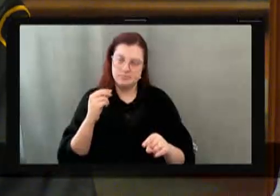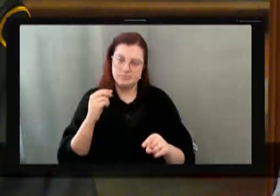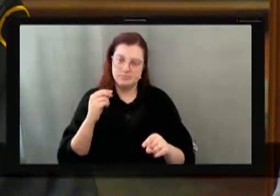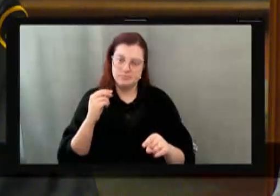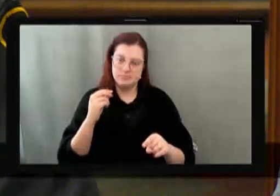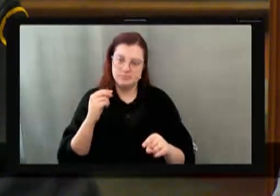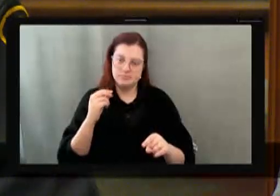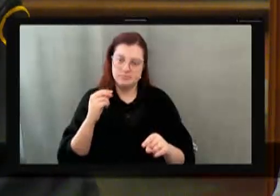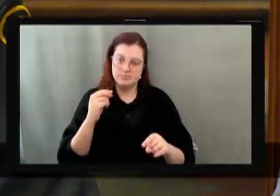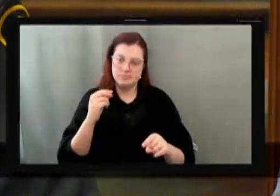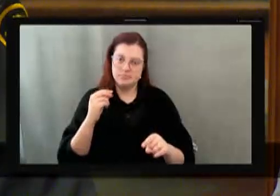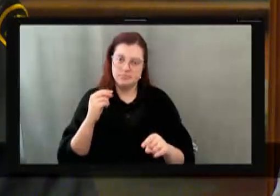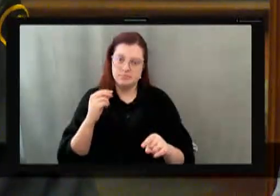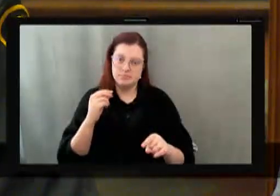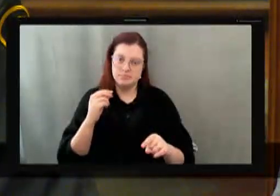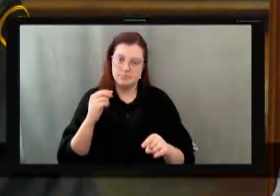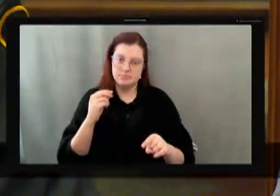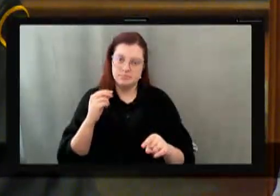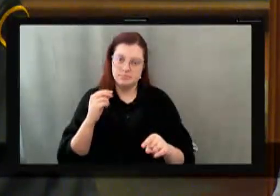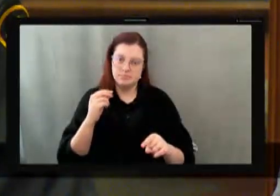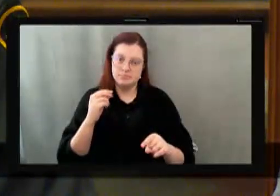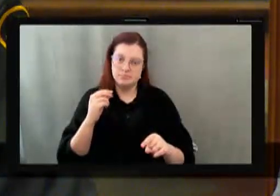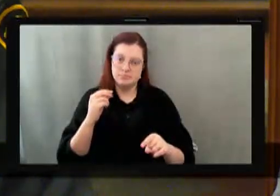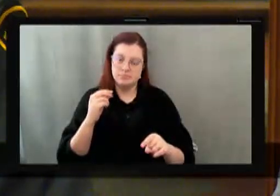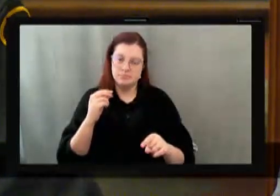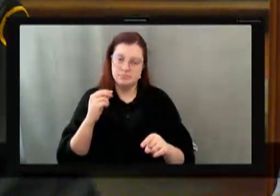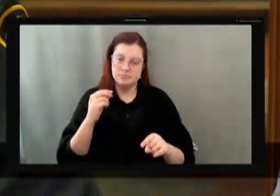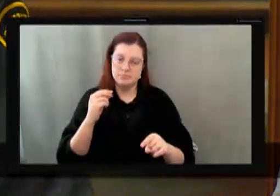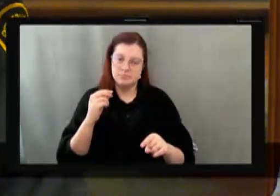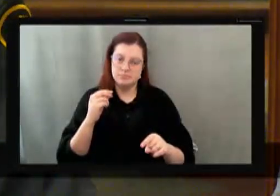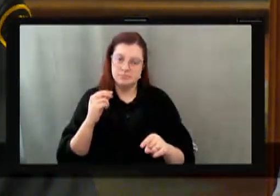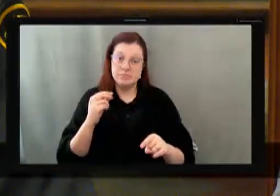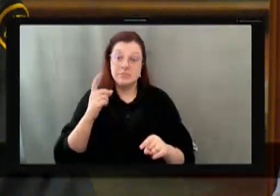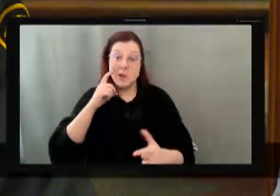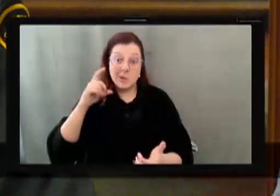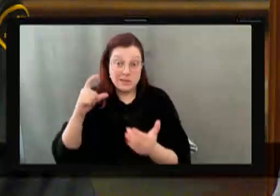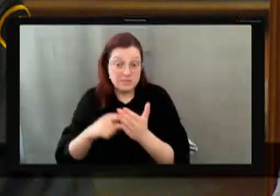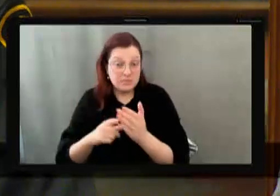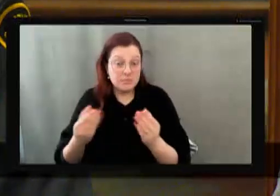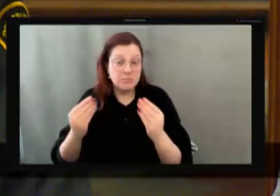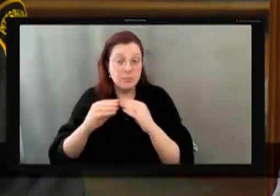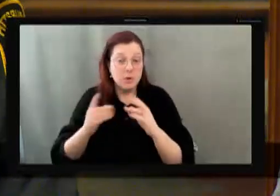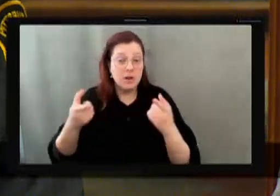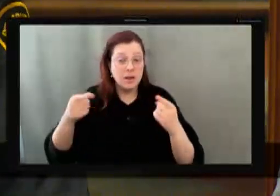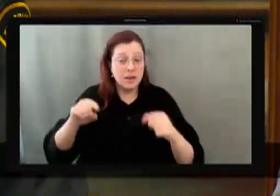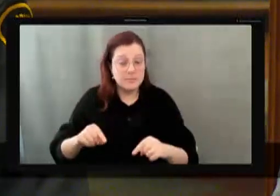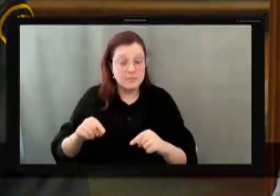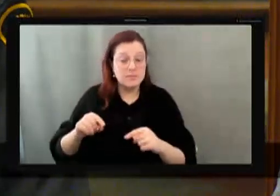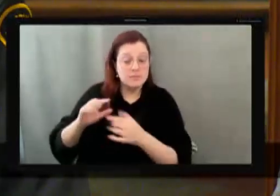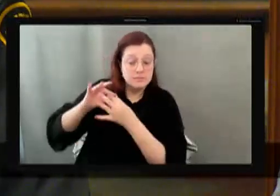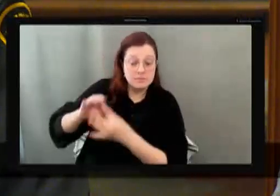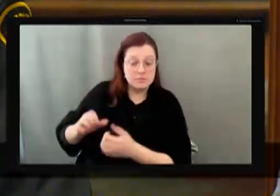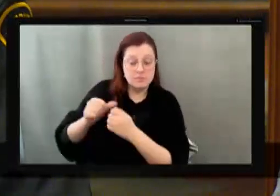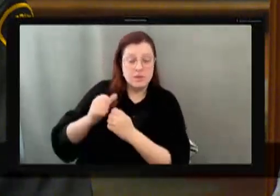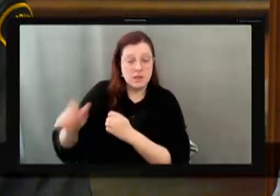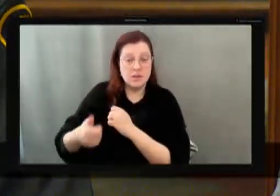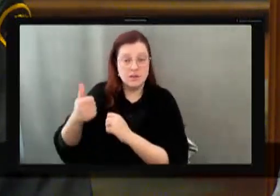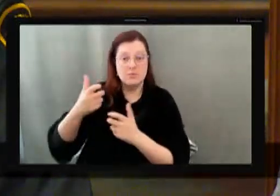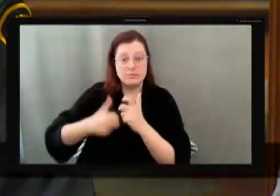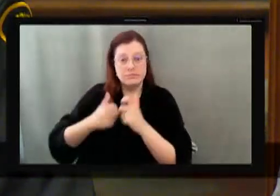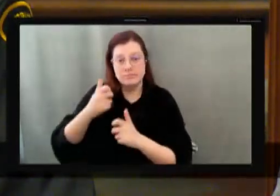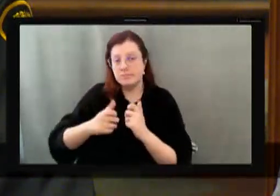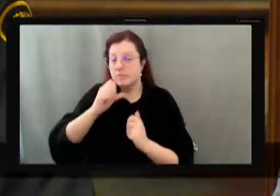maybe brought more to the forefront due to other issues. Mm-hmm. But I have not seen an increase of officers